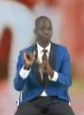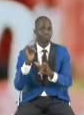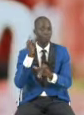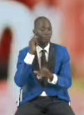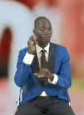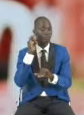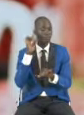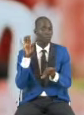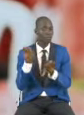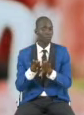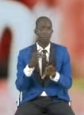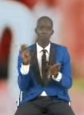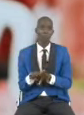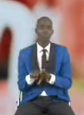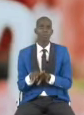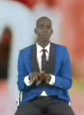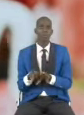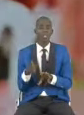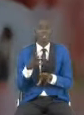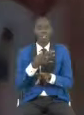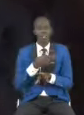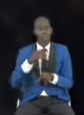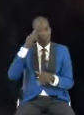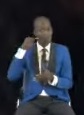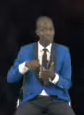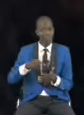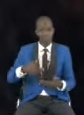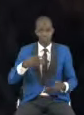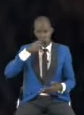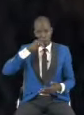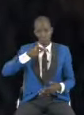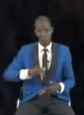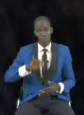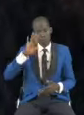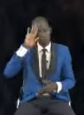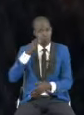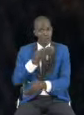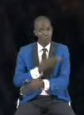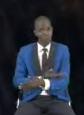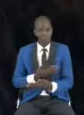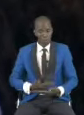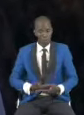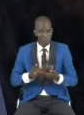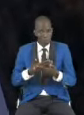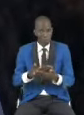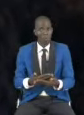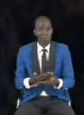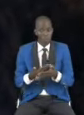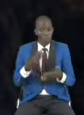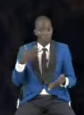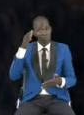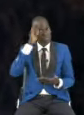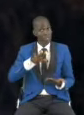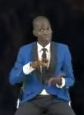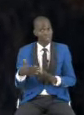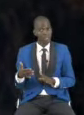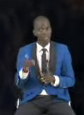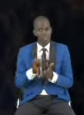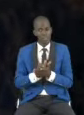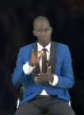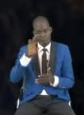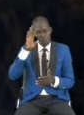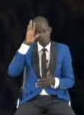dumb. But this child that was born, obviously, before the father died, that child too was born.